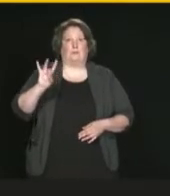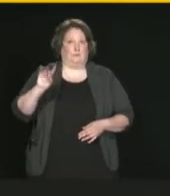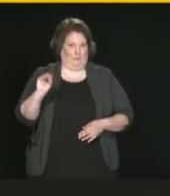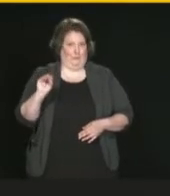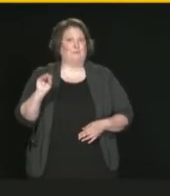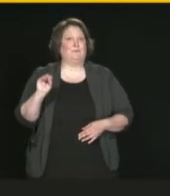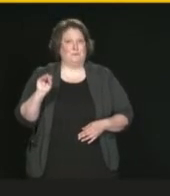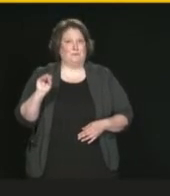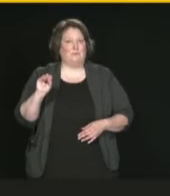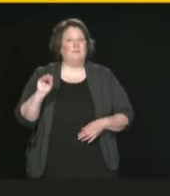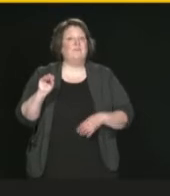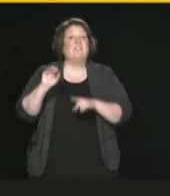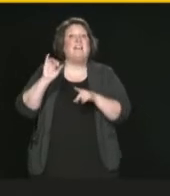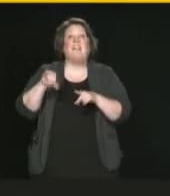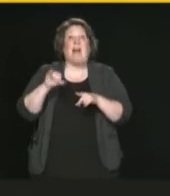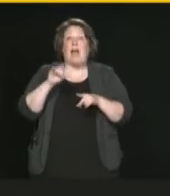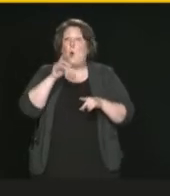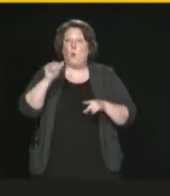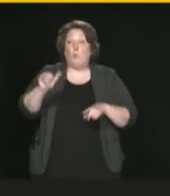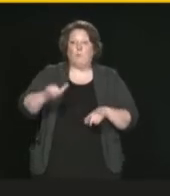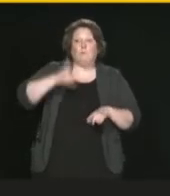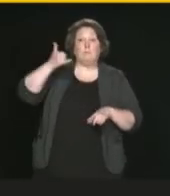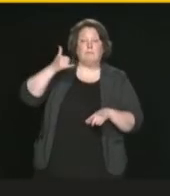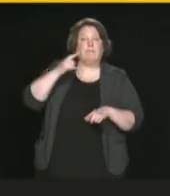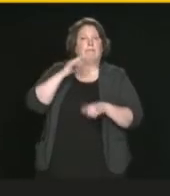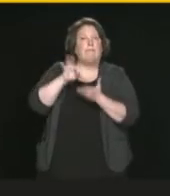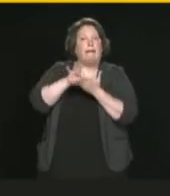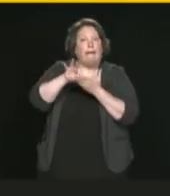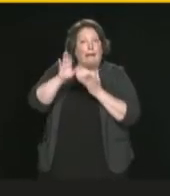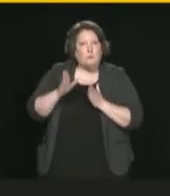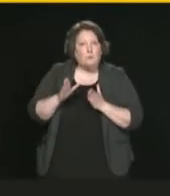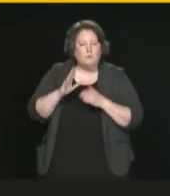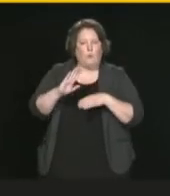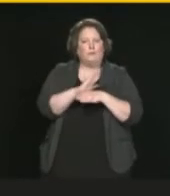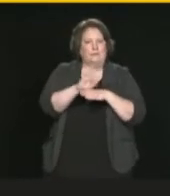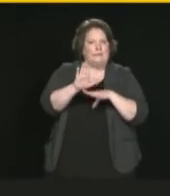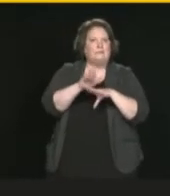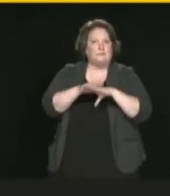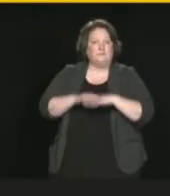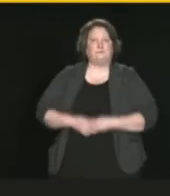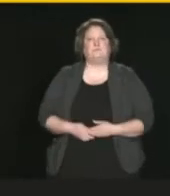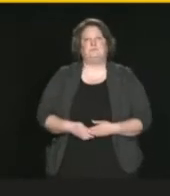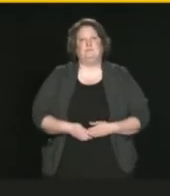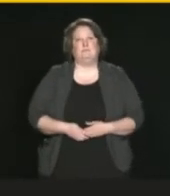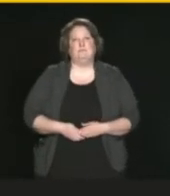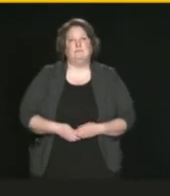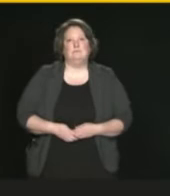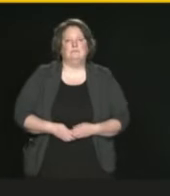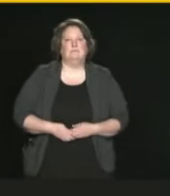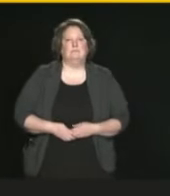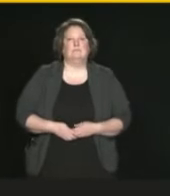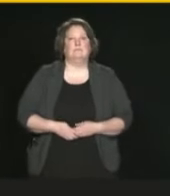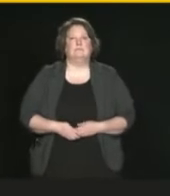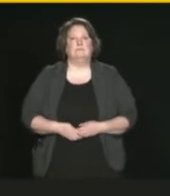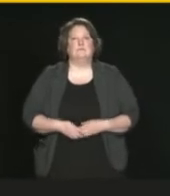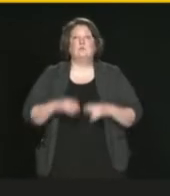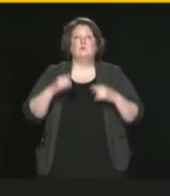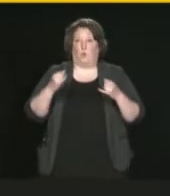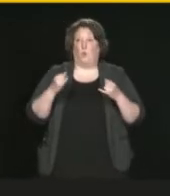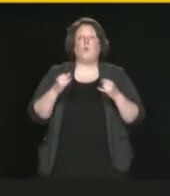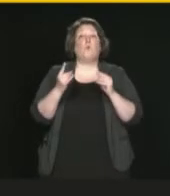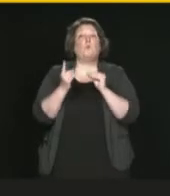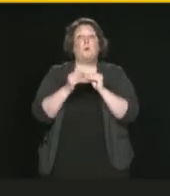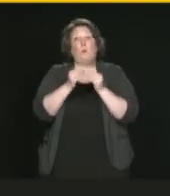1-866-989-1080 to speak with an accountant or a business advisor. I want to close this morning by reminding